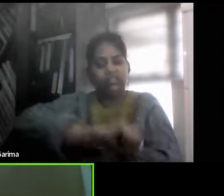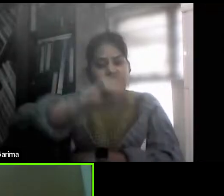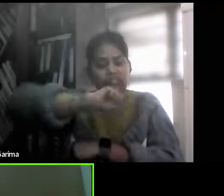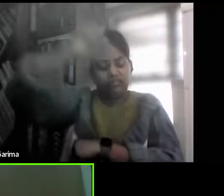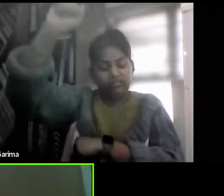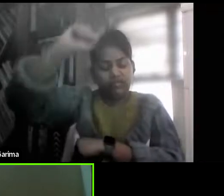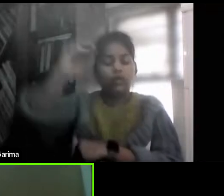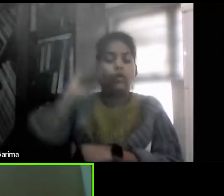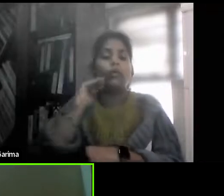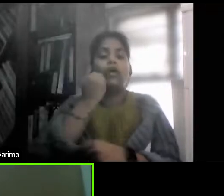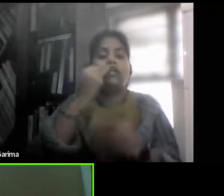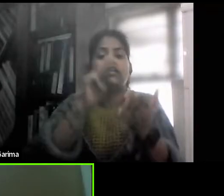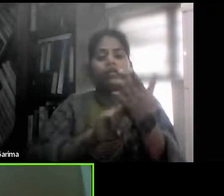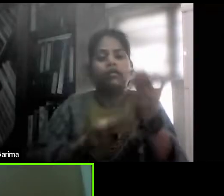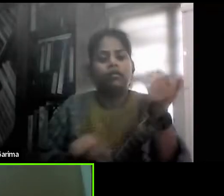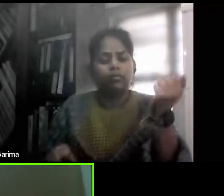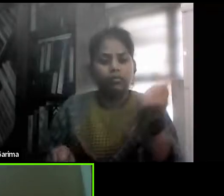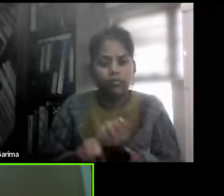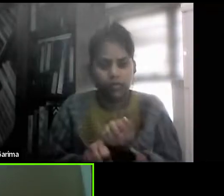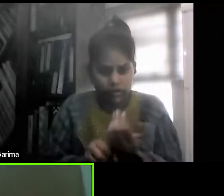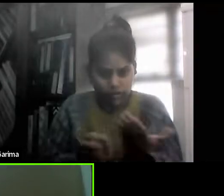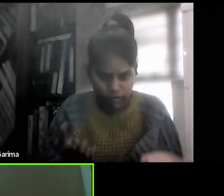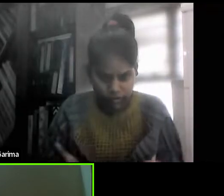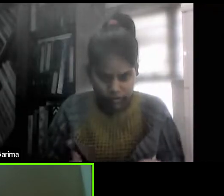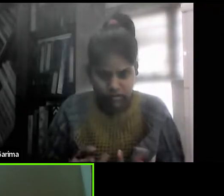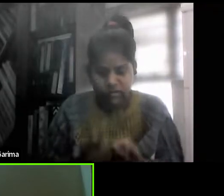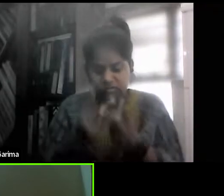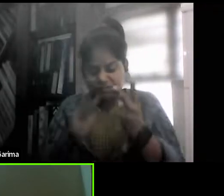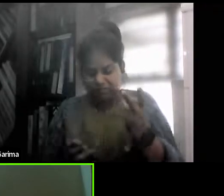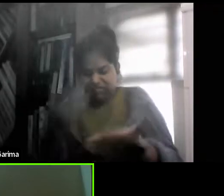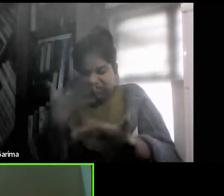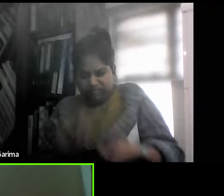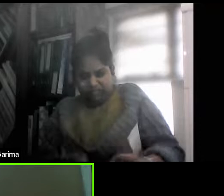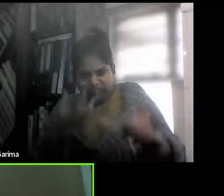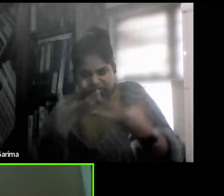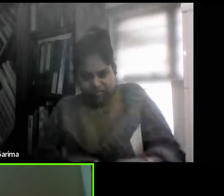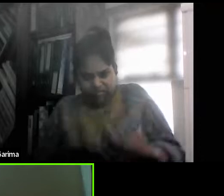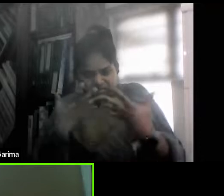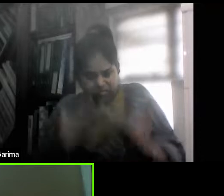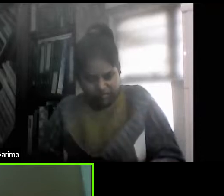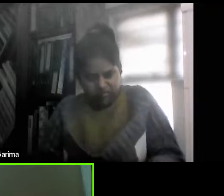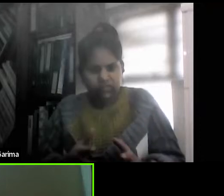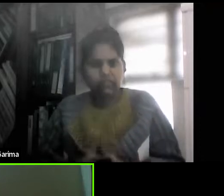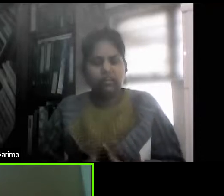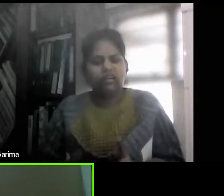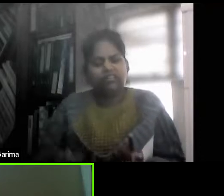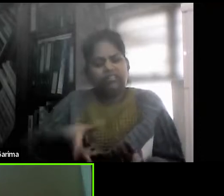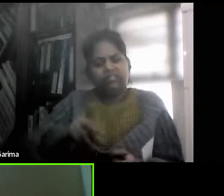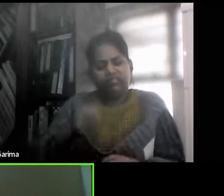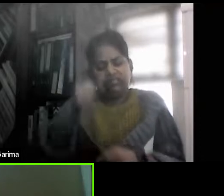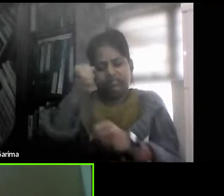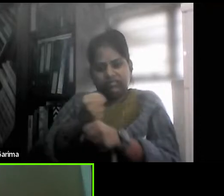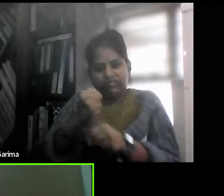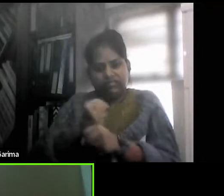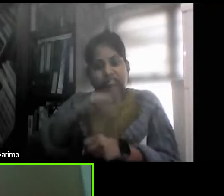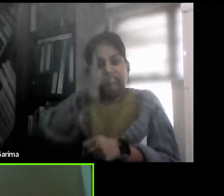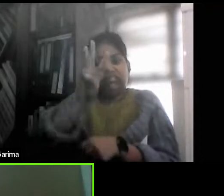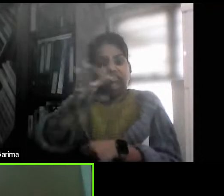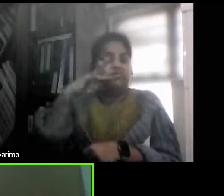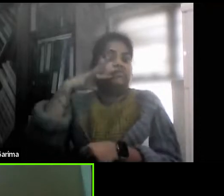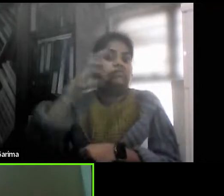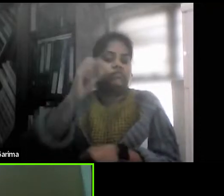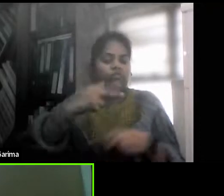March. Asking for various demands. Again, the Tamil Nadu government came out with 3 important legislation, that